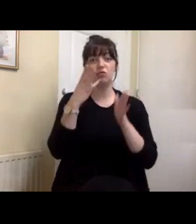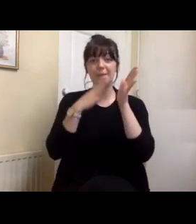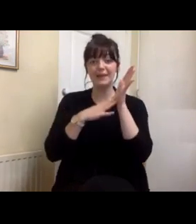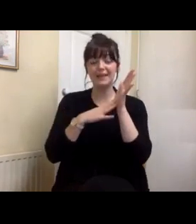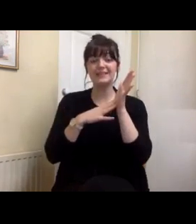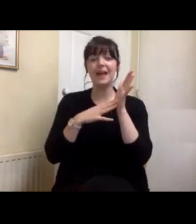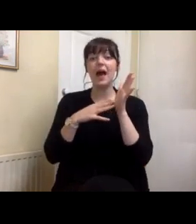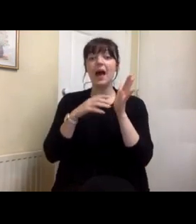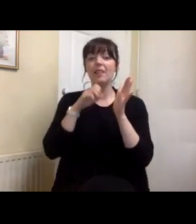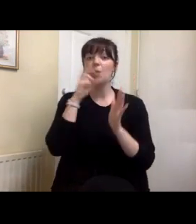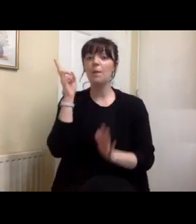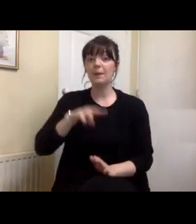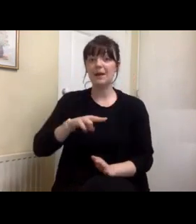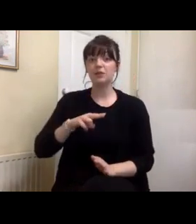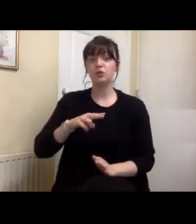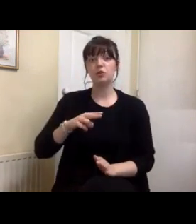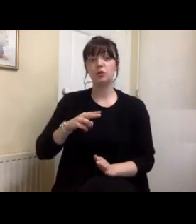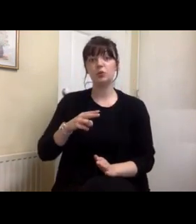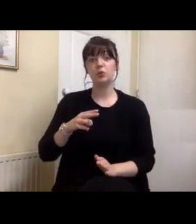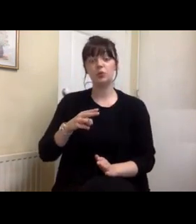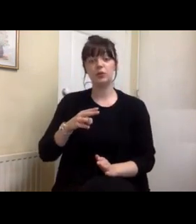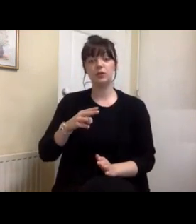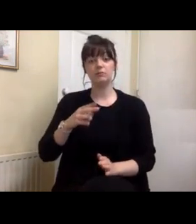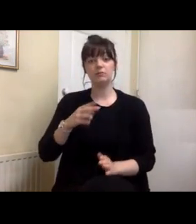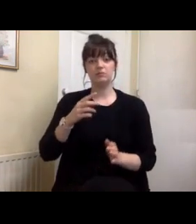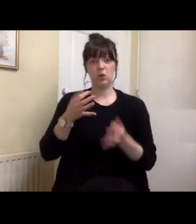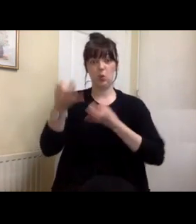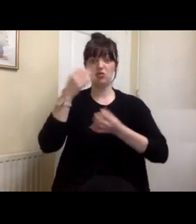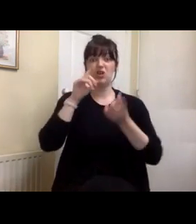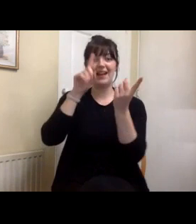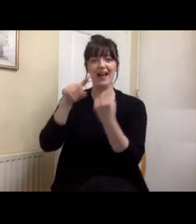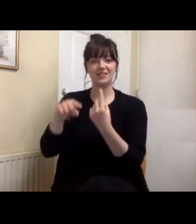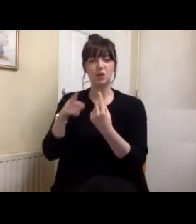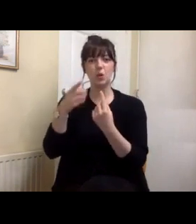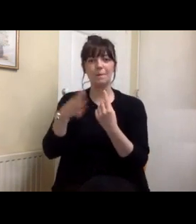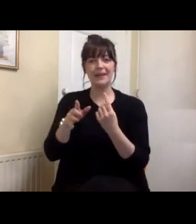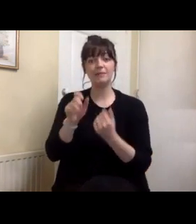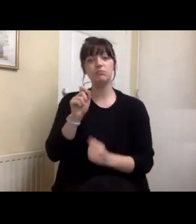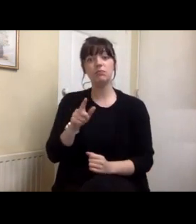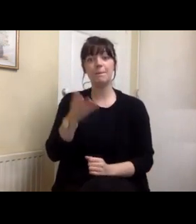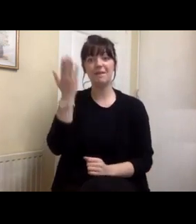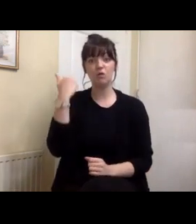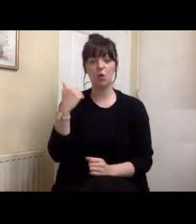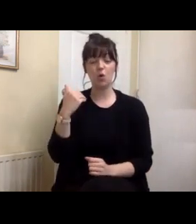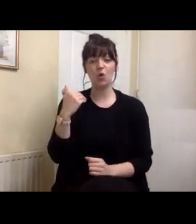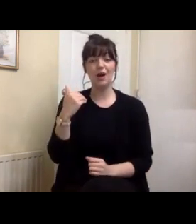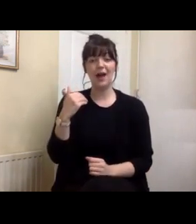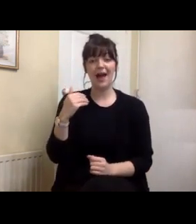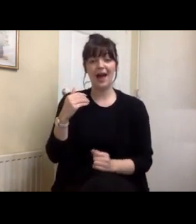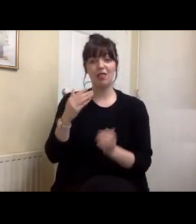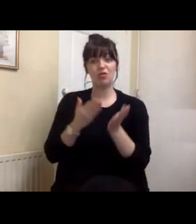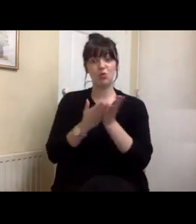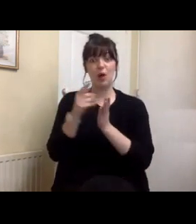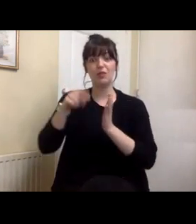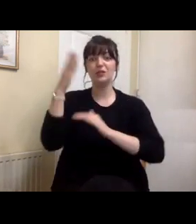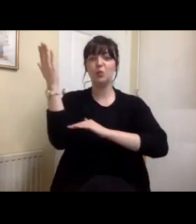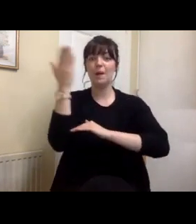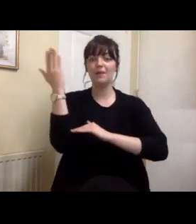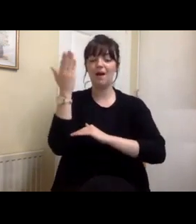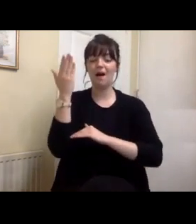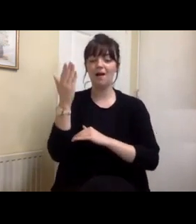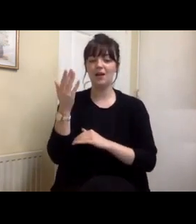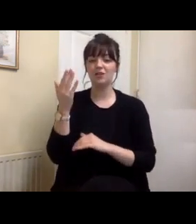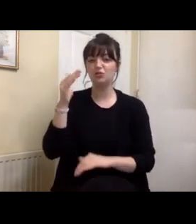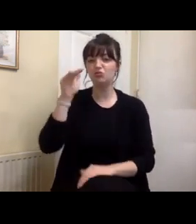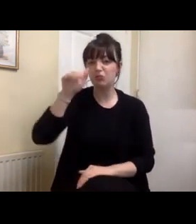be right back to run through some of those questions that you've submitted before and throughout this webinar event. And just to remind you that we're going